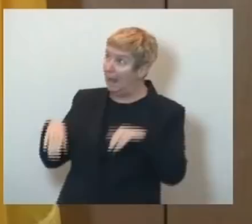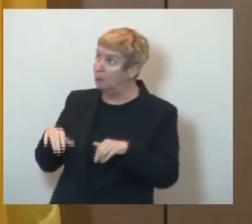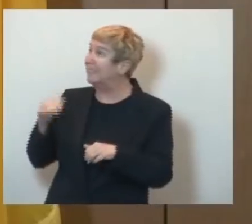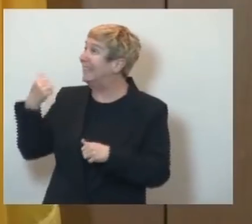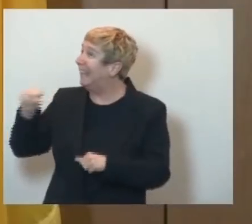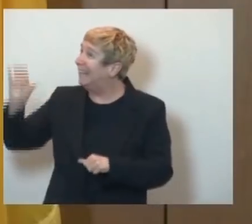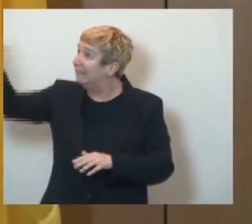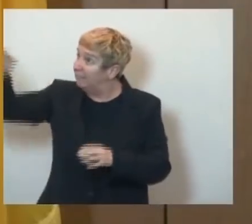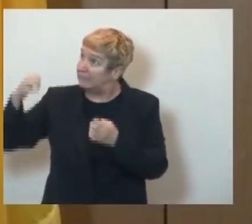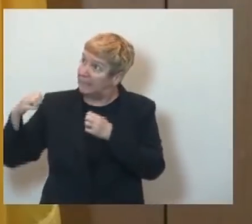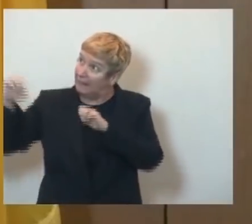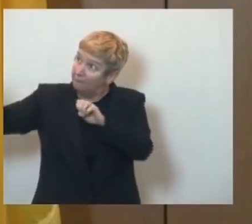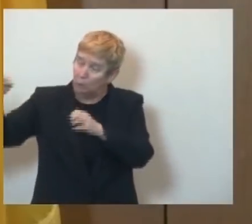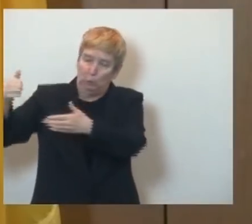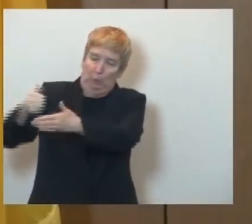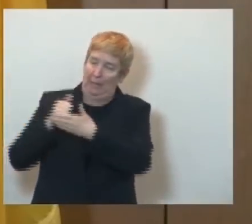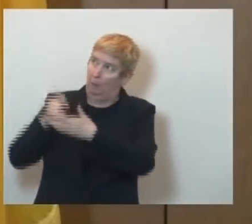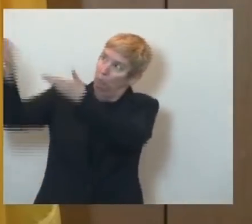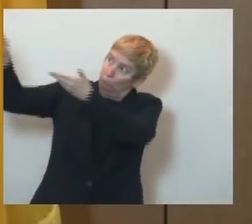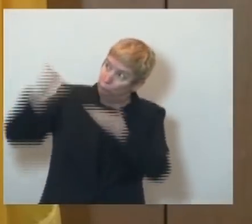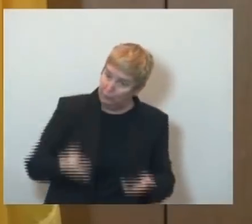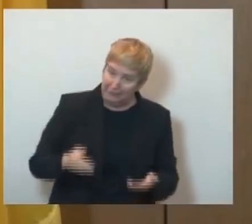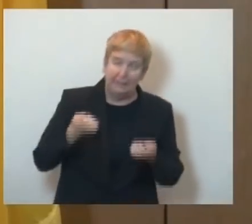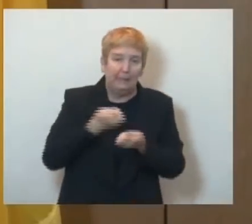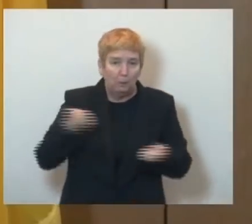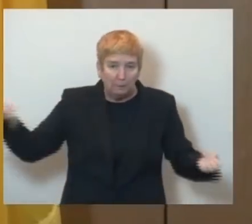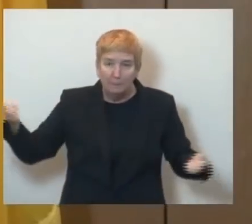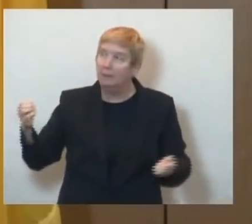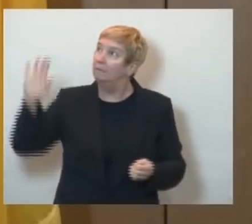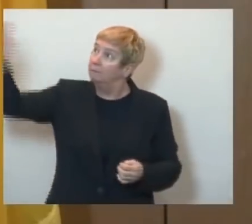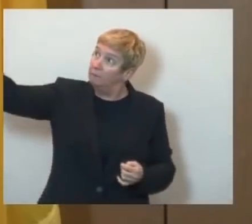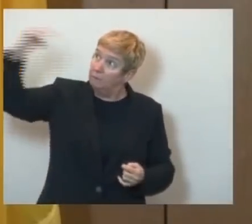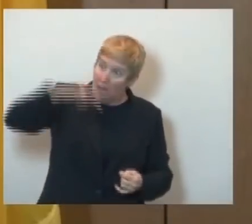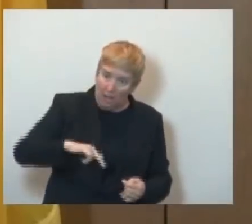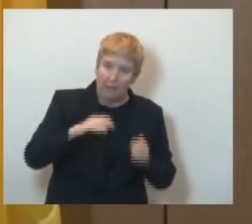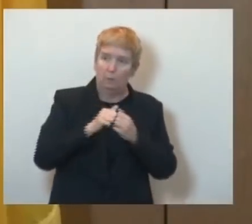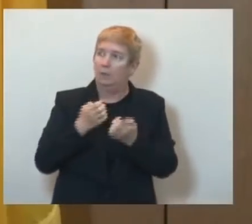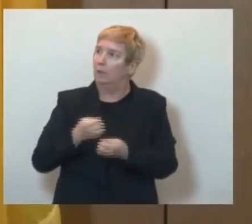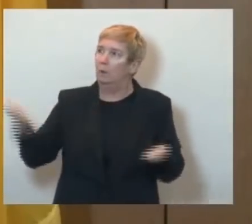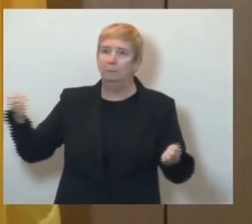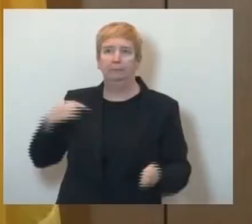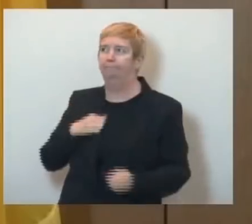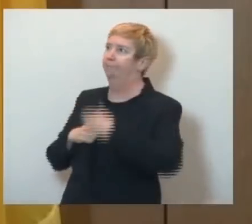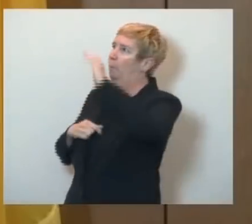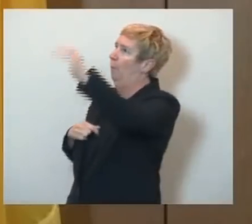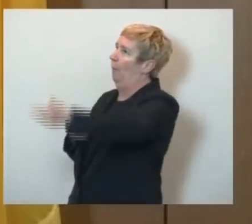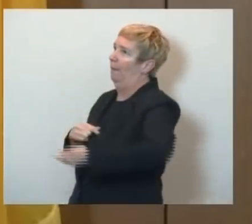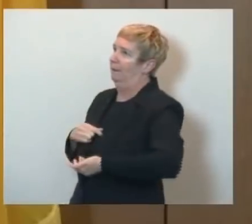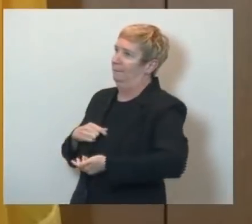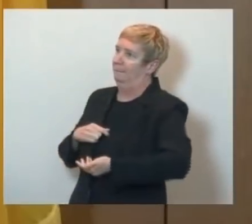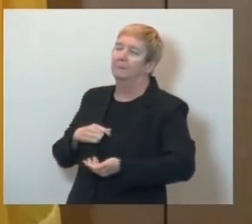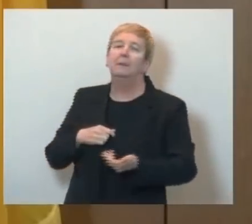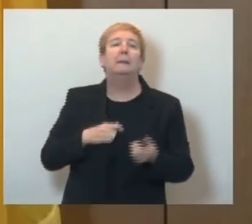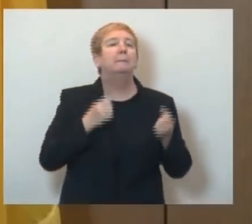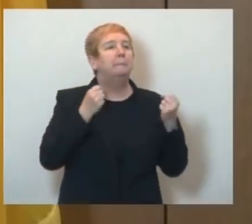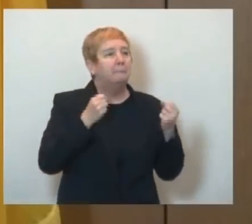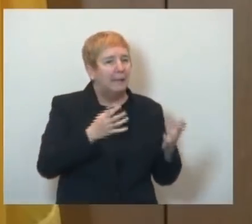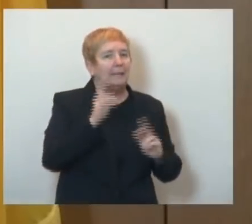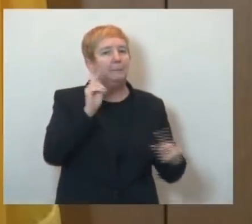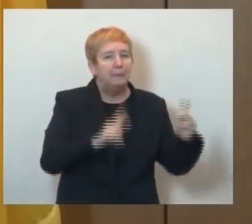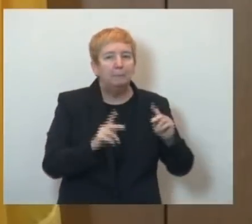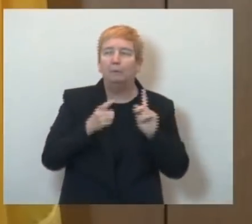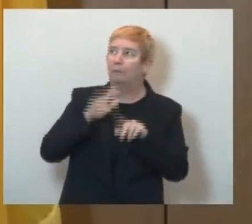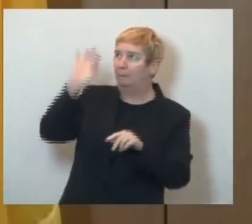job and working to bring supplies is welcome here. And in fact, many members of the federal government are already in New